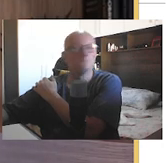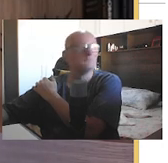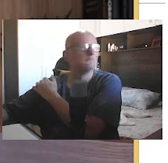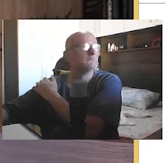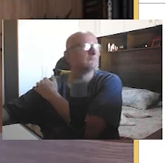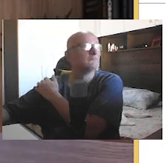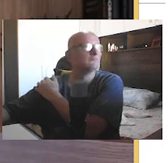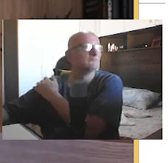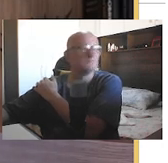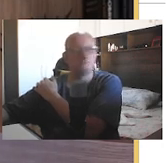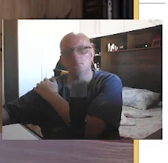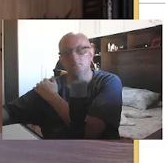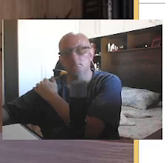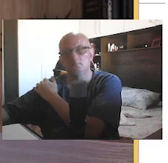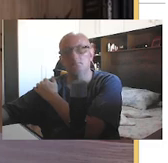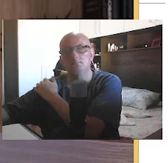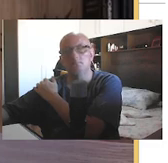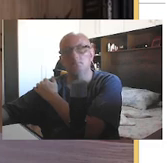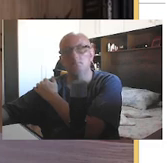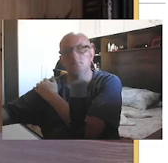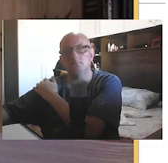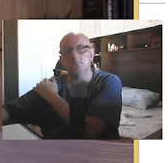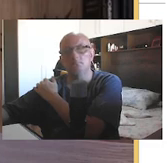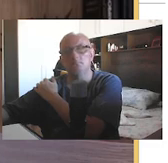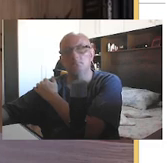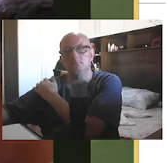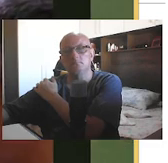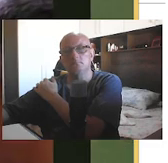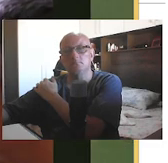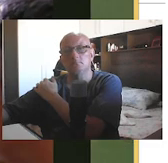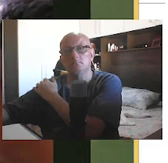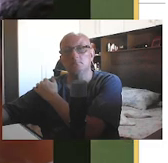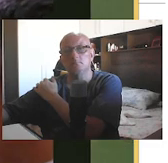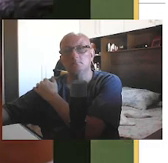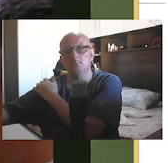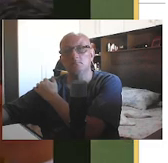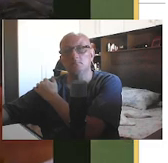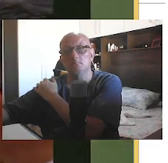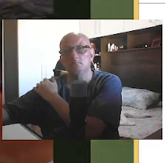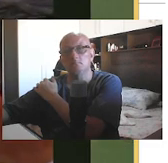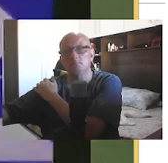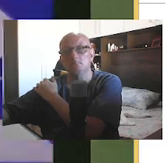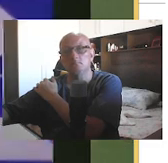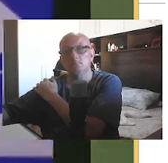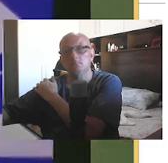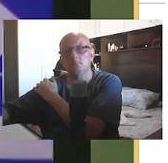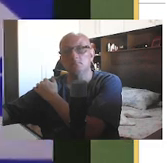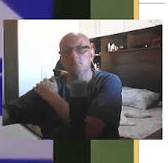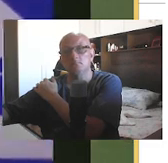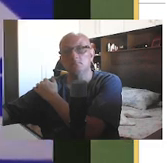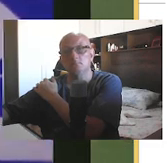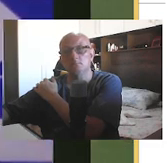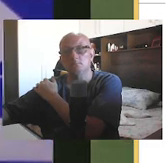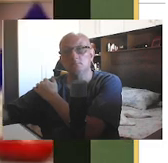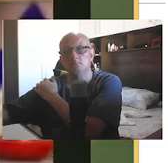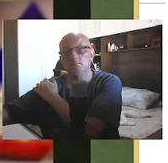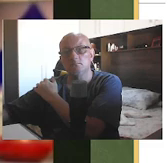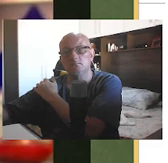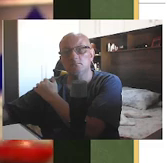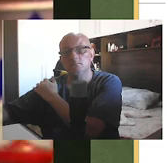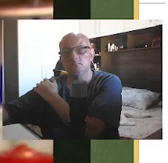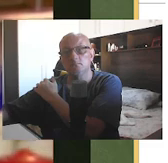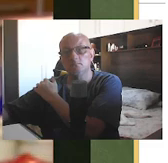find out what the girls were talking about. Hoje, no colégio, tava o maior tititi entre as meninas.